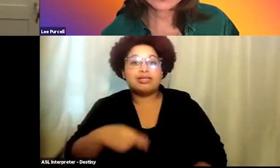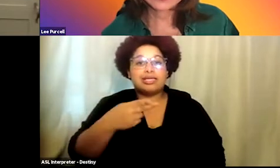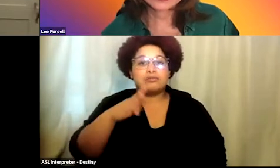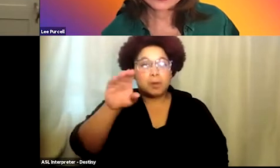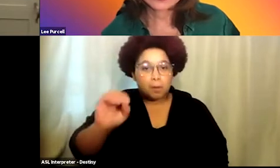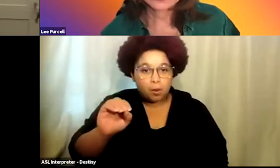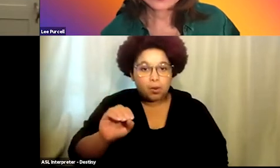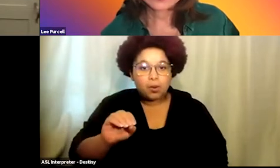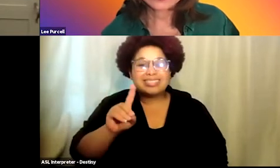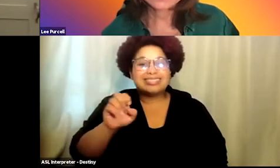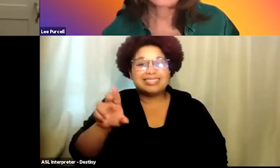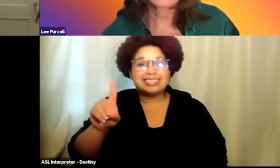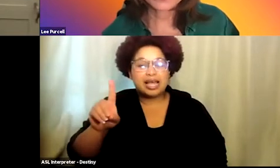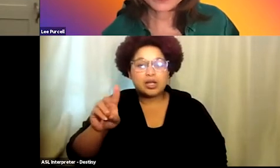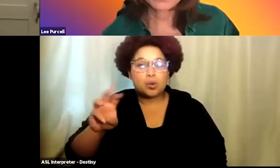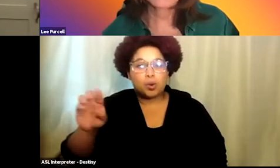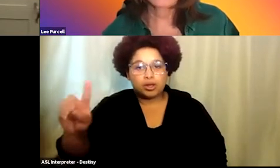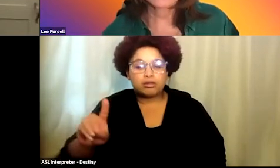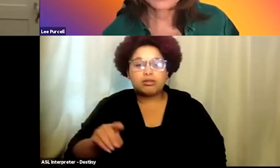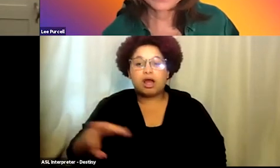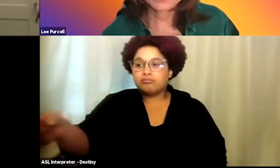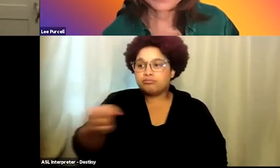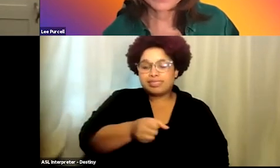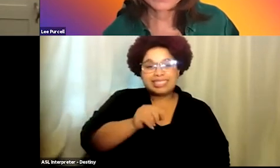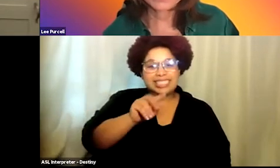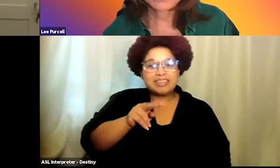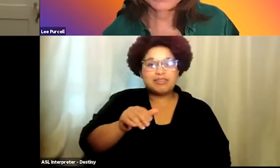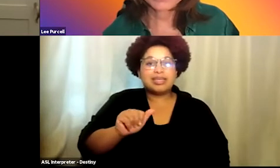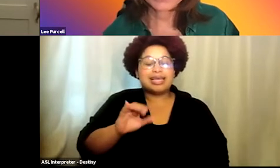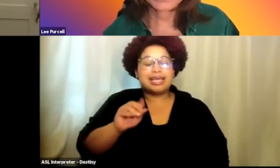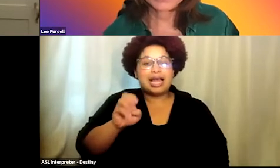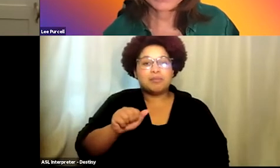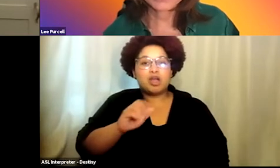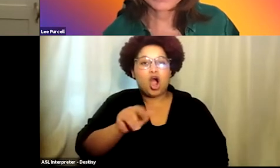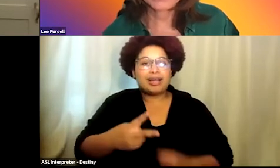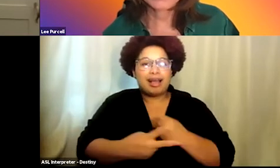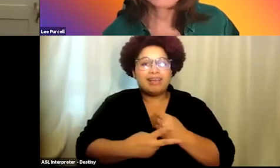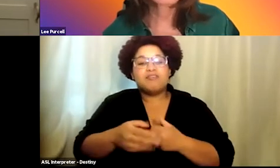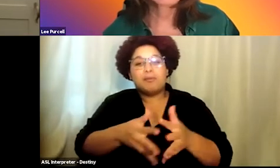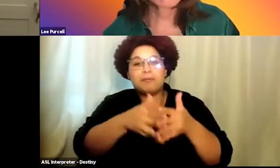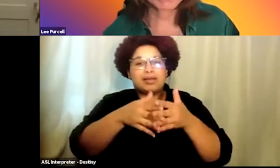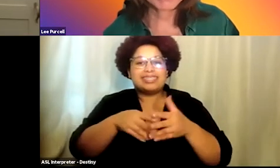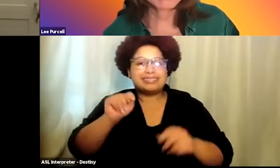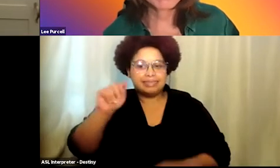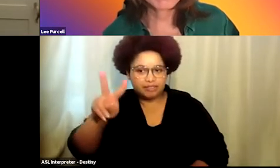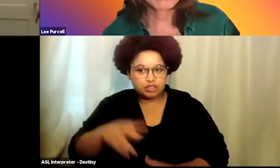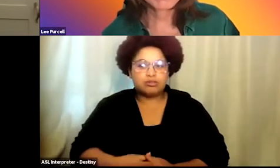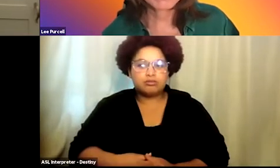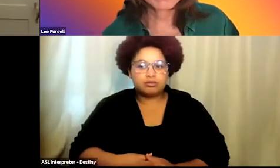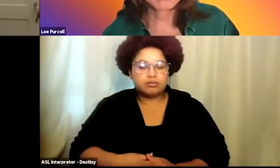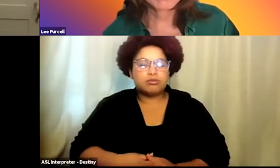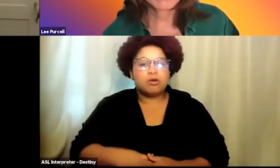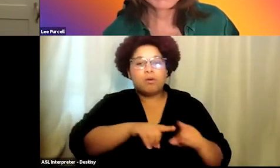HBO's Deadwood, and was inducted into TV Academy's Archive of American Television. Geri is also